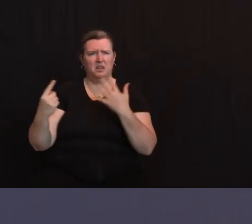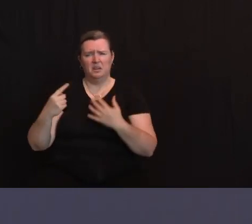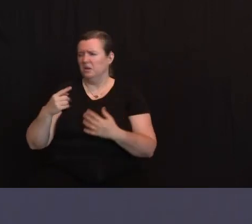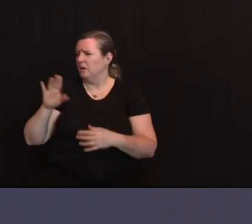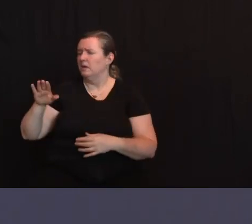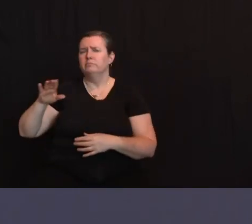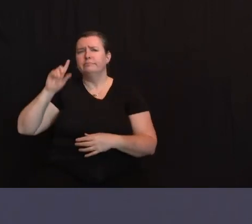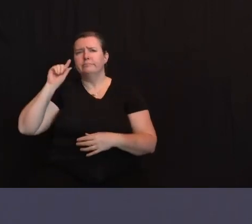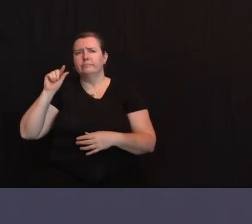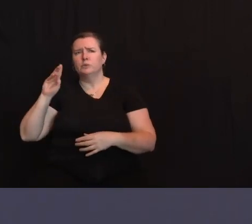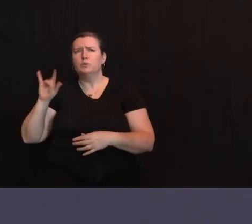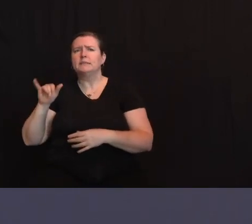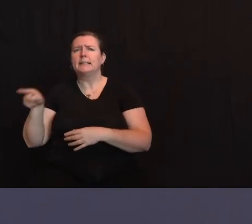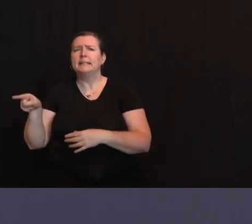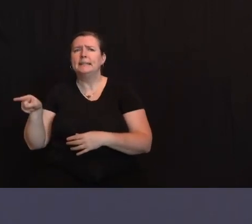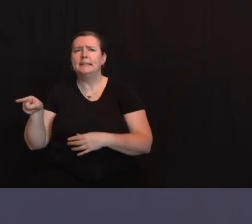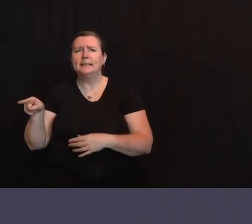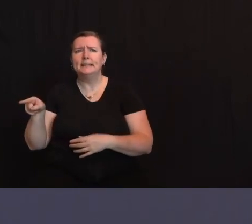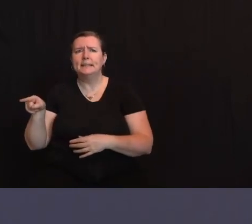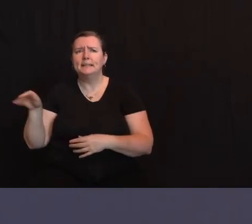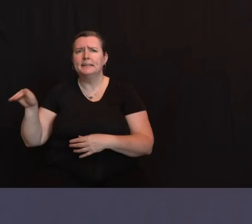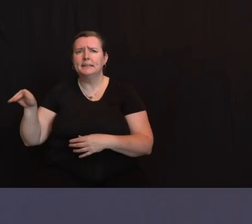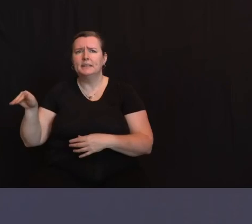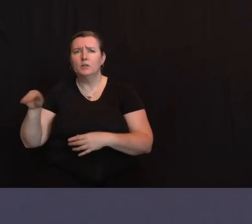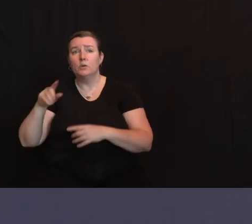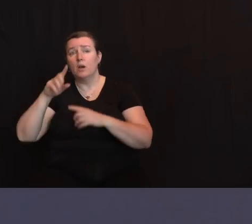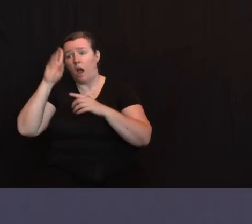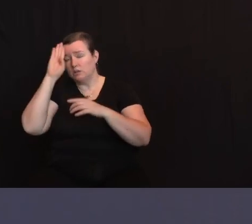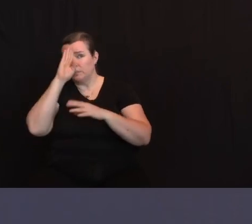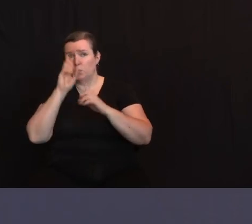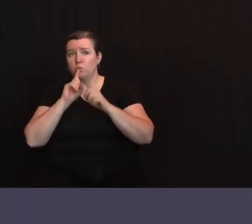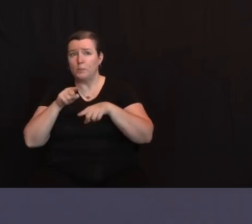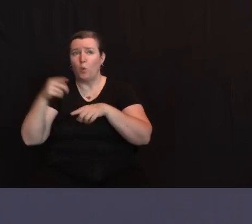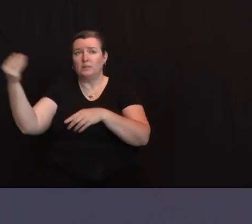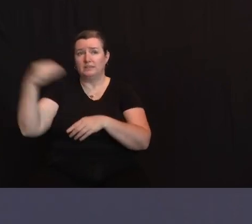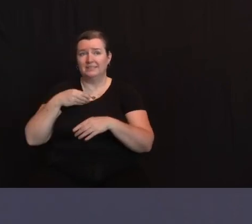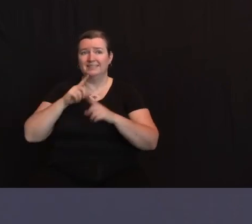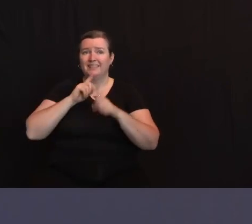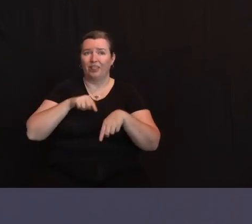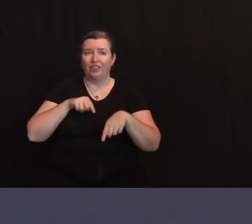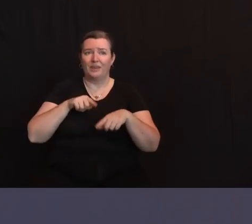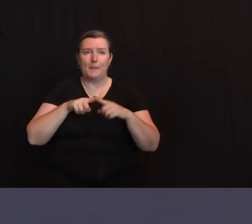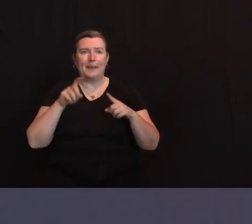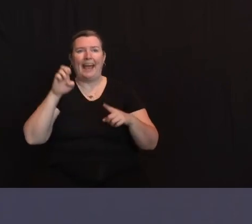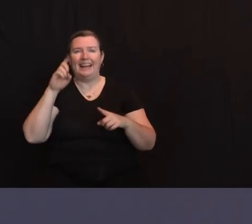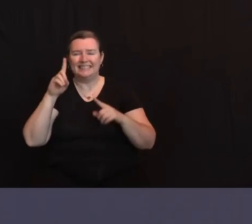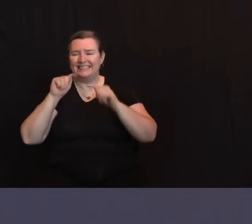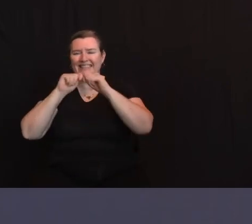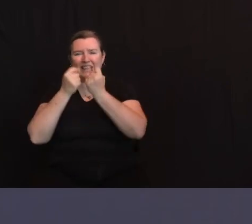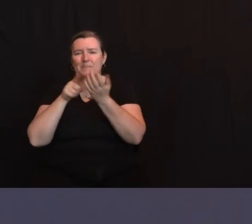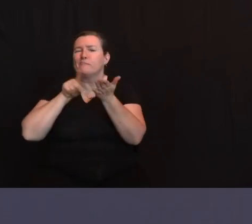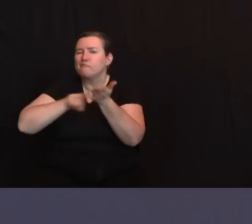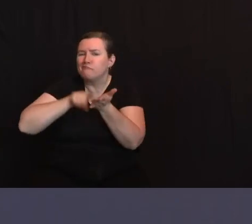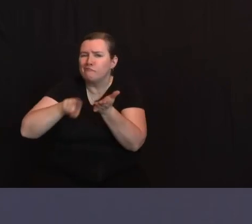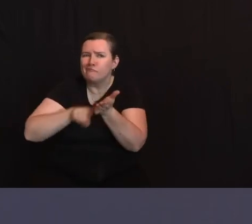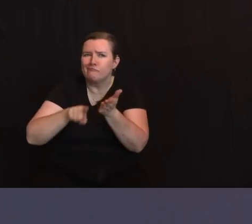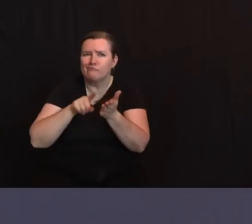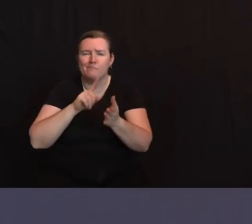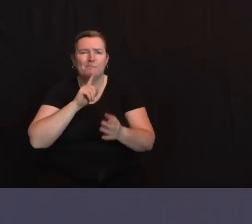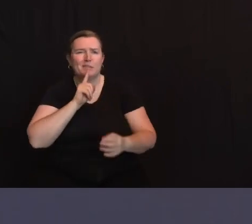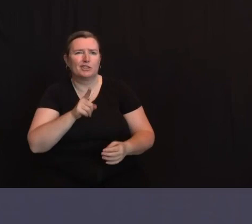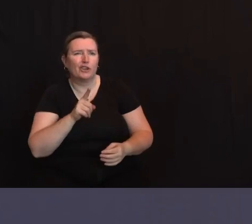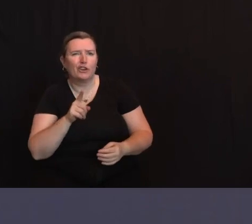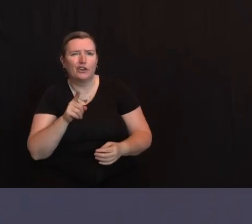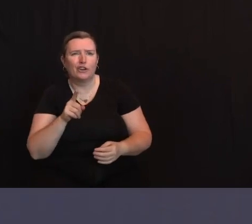what the hospitals report, but they haven't gone through the process that Ed and his team will go to tie down the deaths. So there were